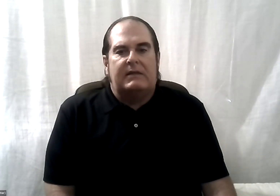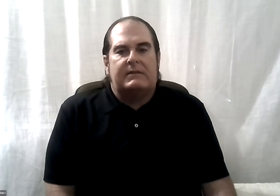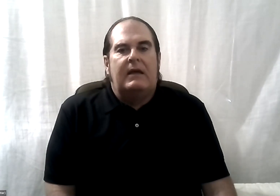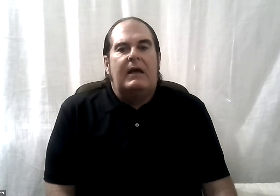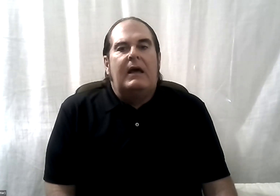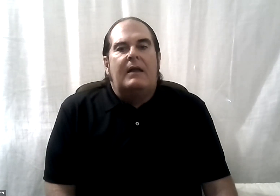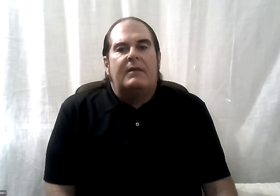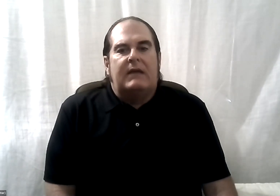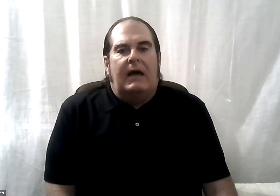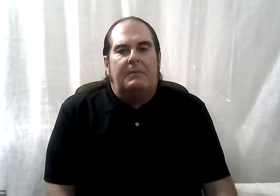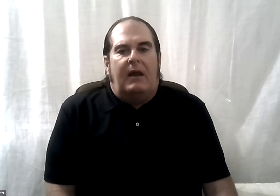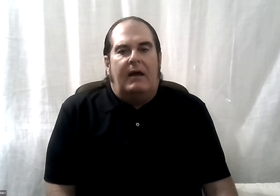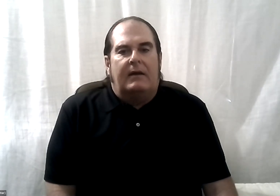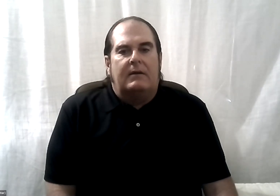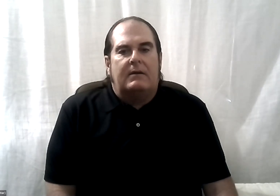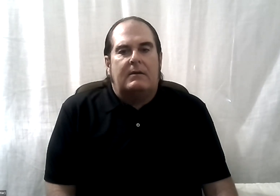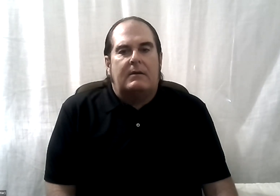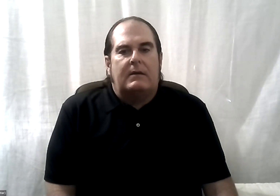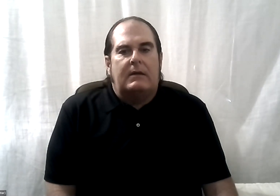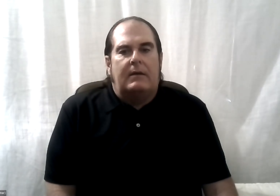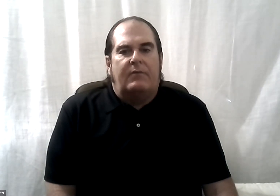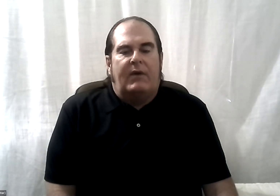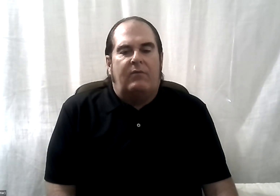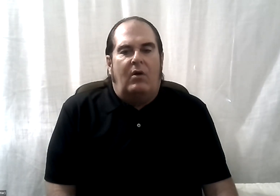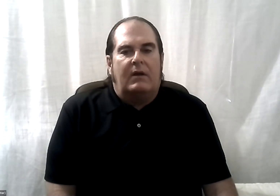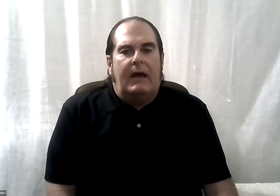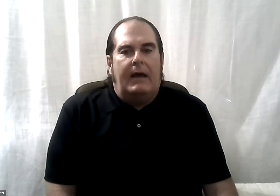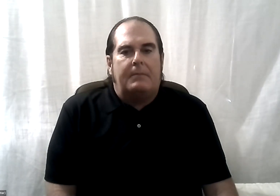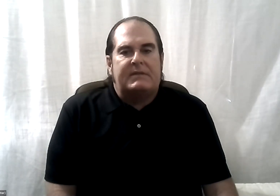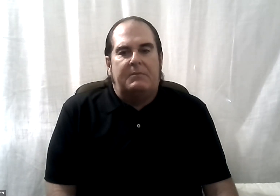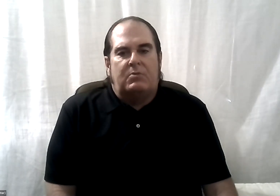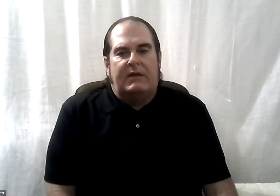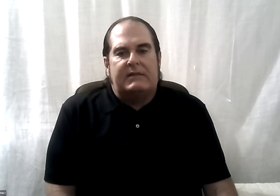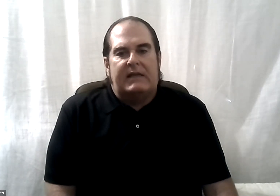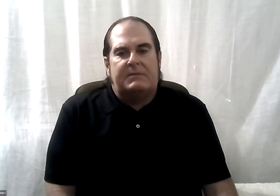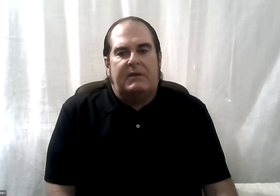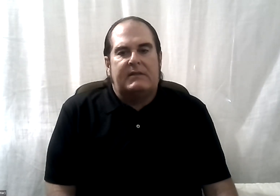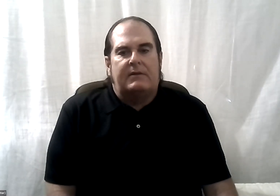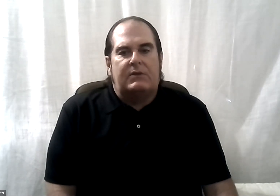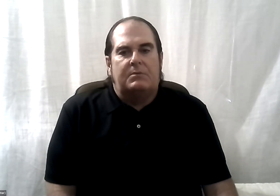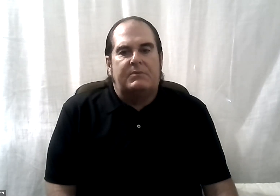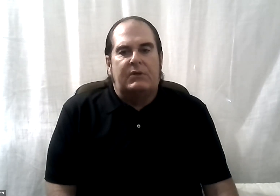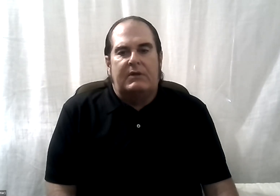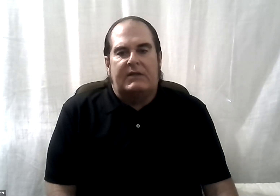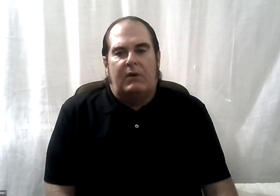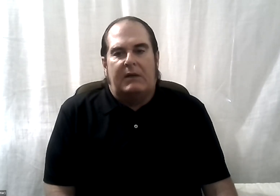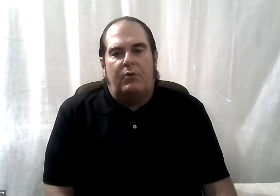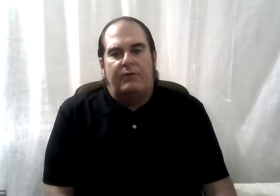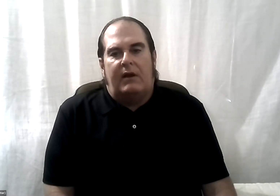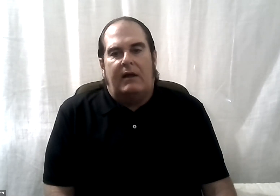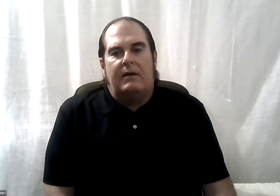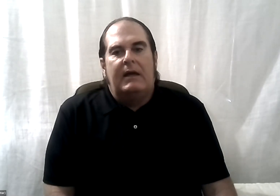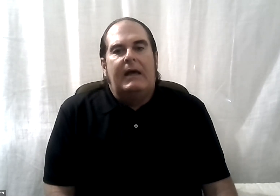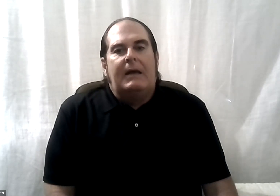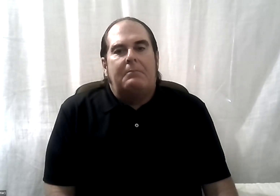and discuss the timeline. And if we have long gaps in between assessments and the student has really